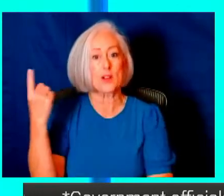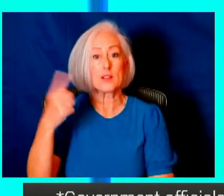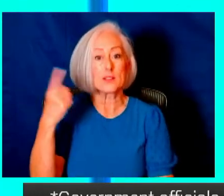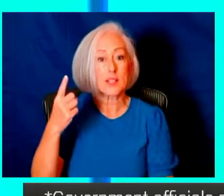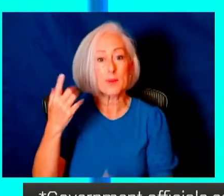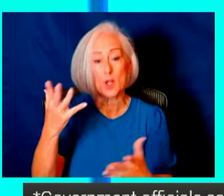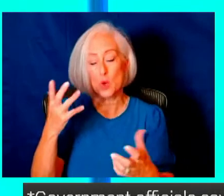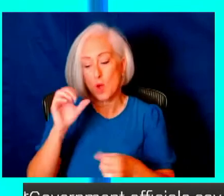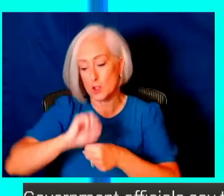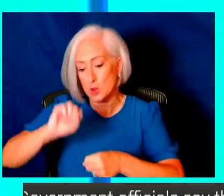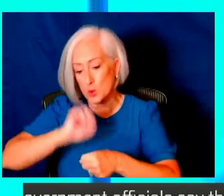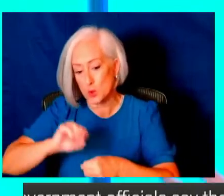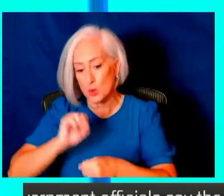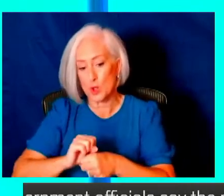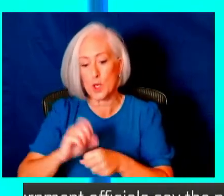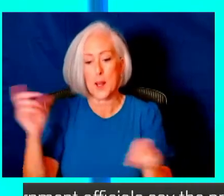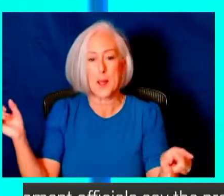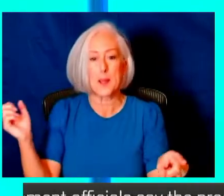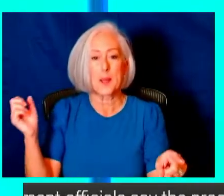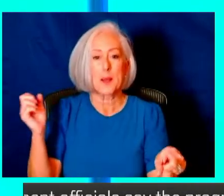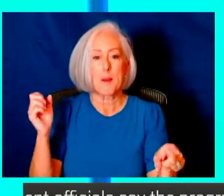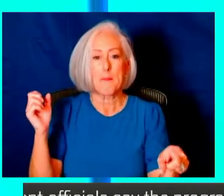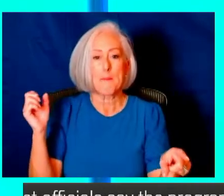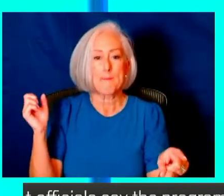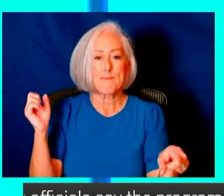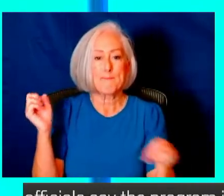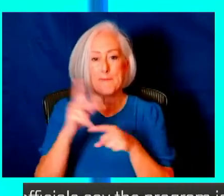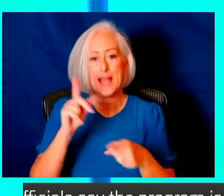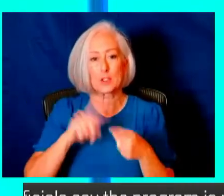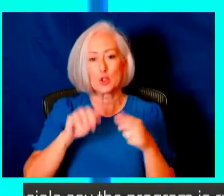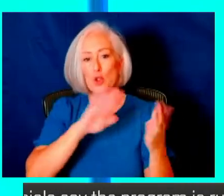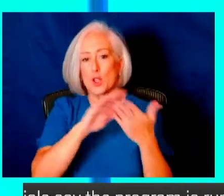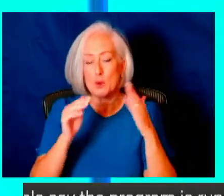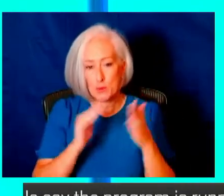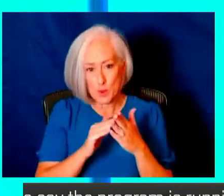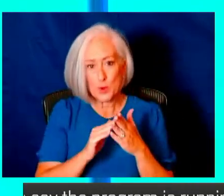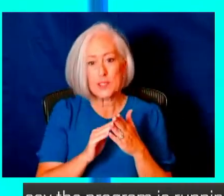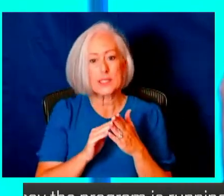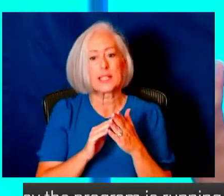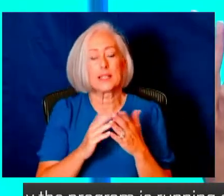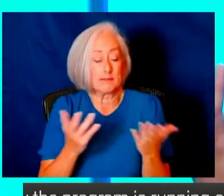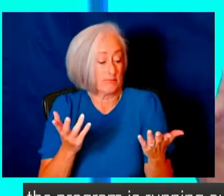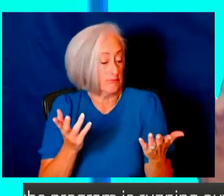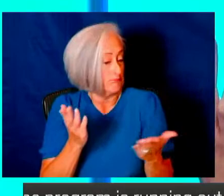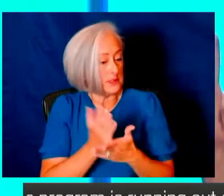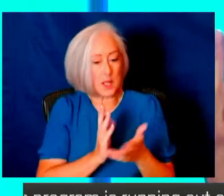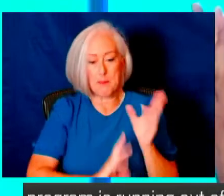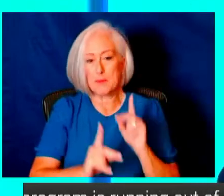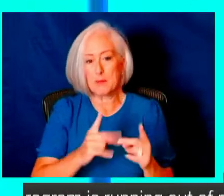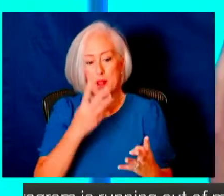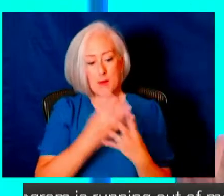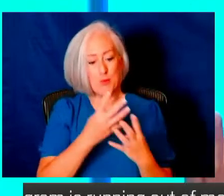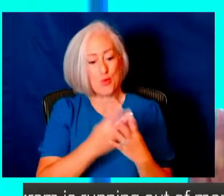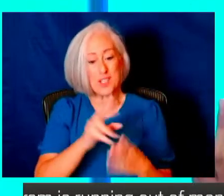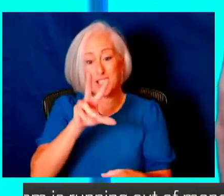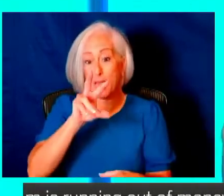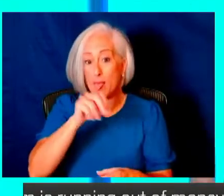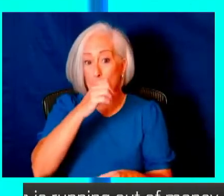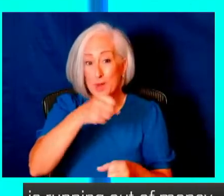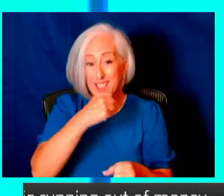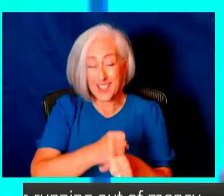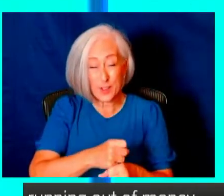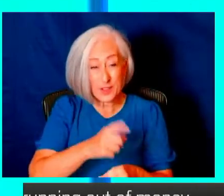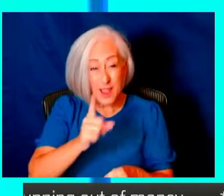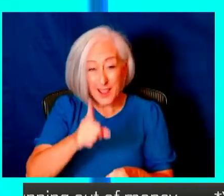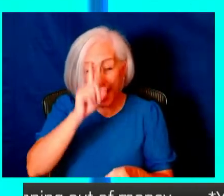returning to prison, returning to community. There are folks who've been incarcerated for 30 years. I mean, can you imagine